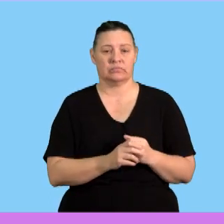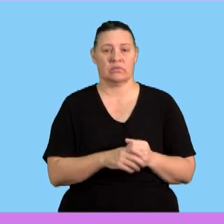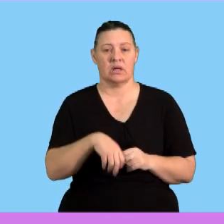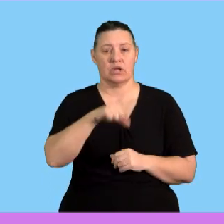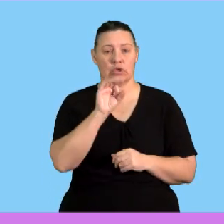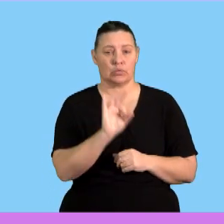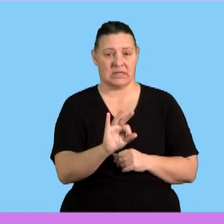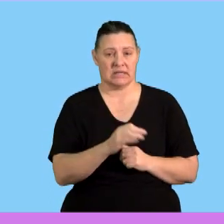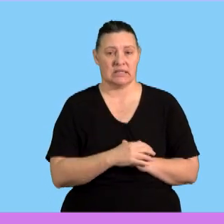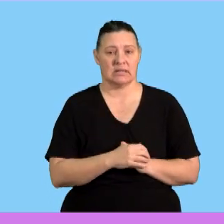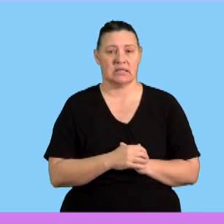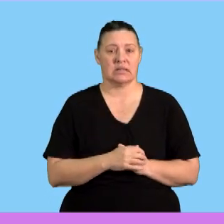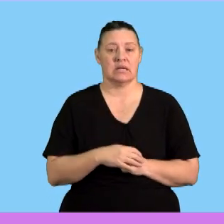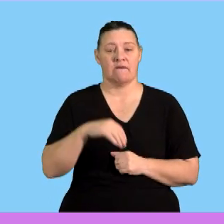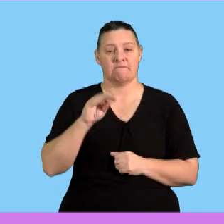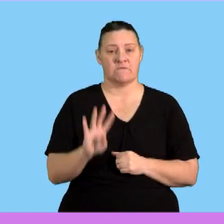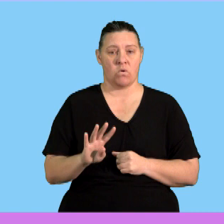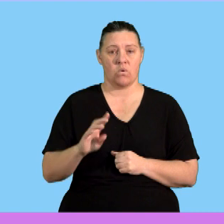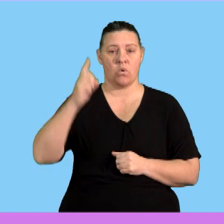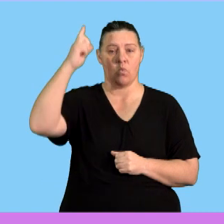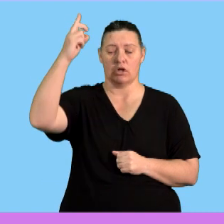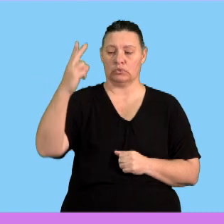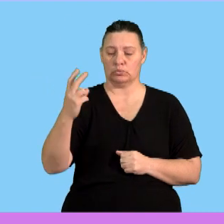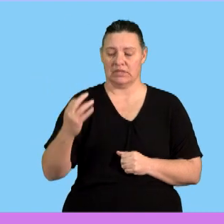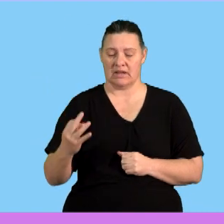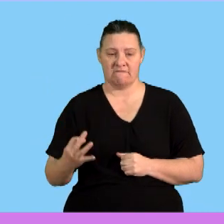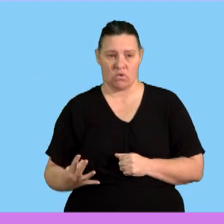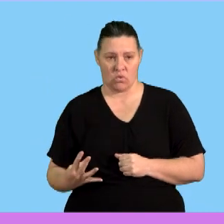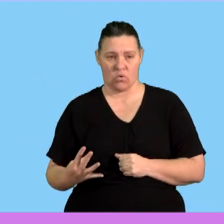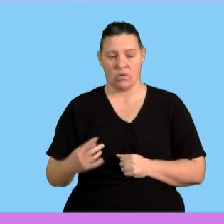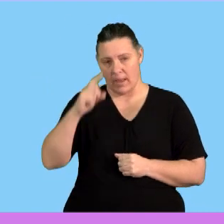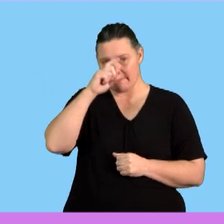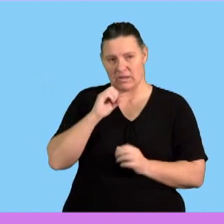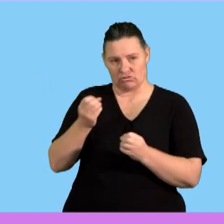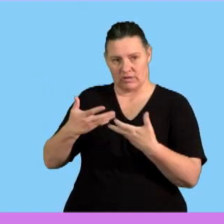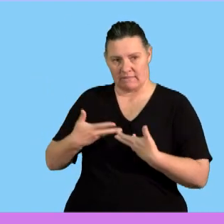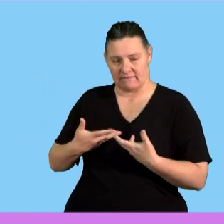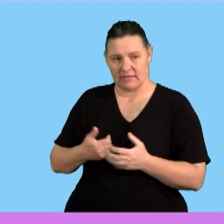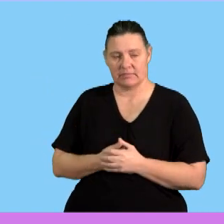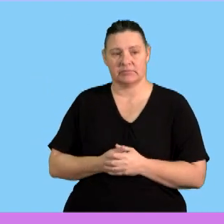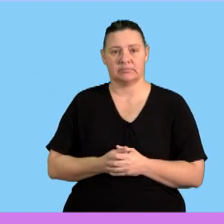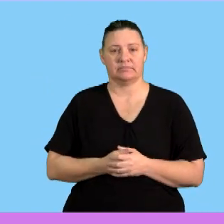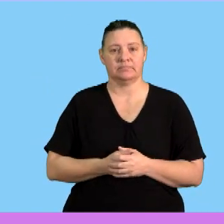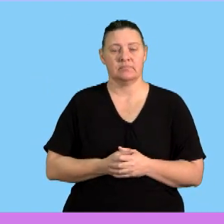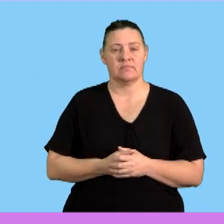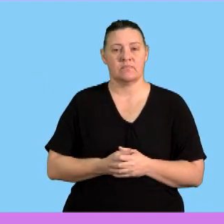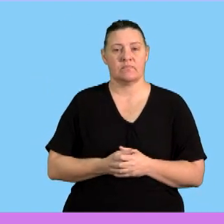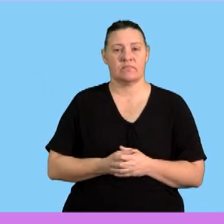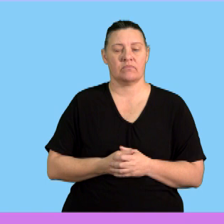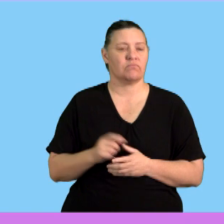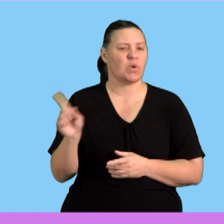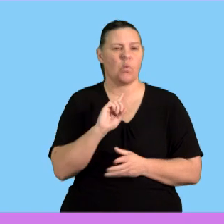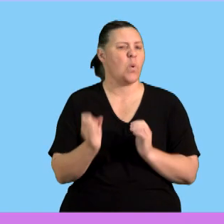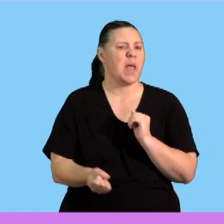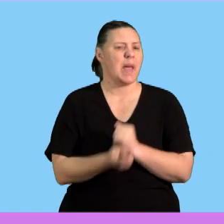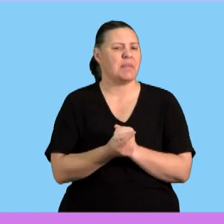2, step number 3, and this will be step number 4 based on the diagram that was given to us. Okay, so